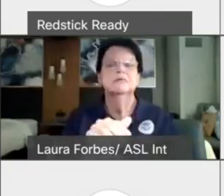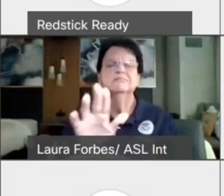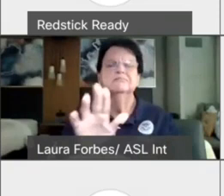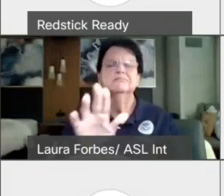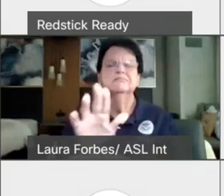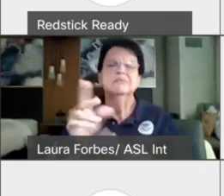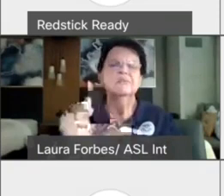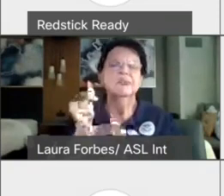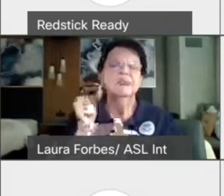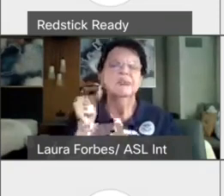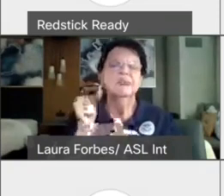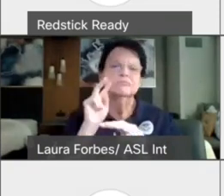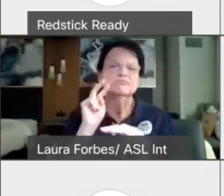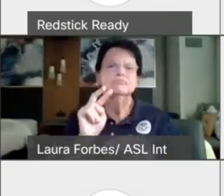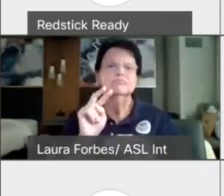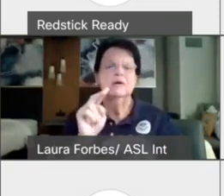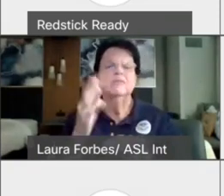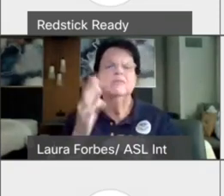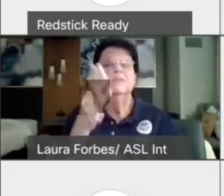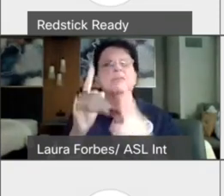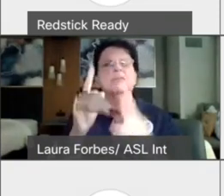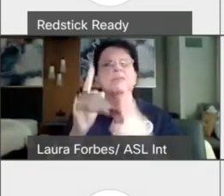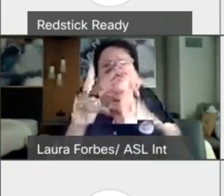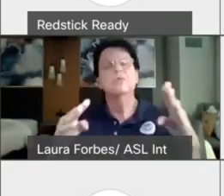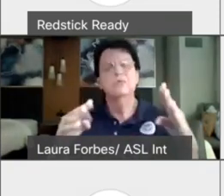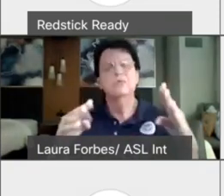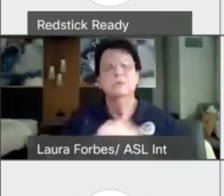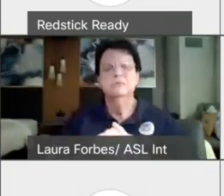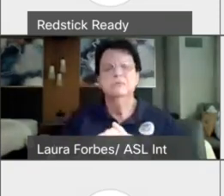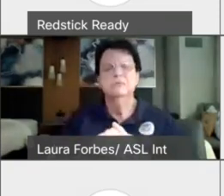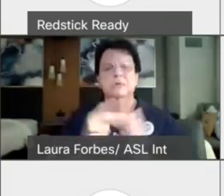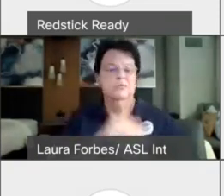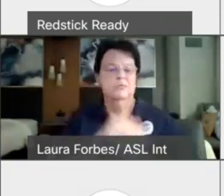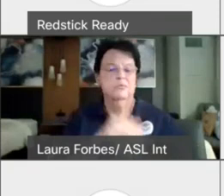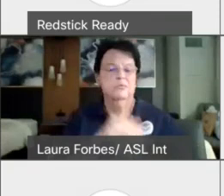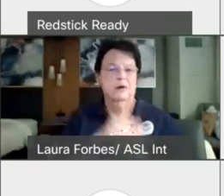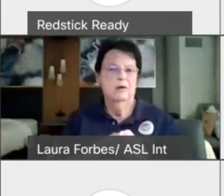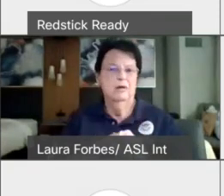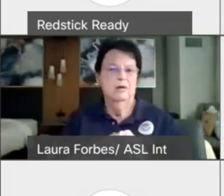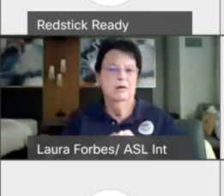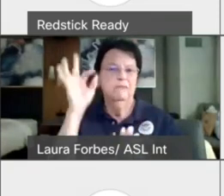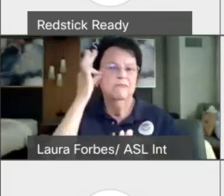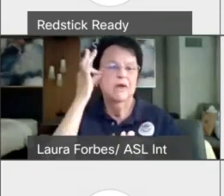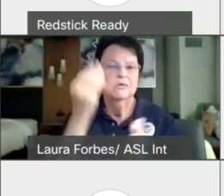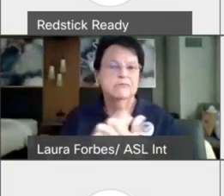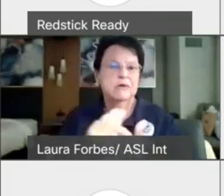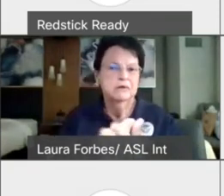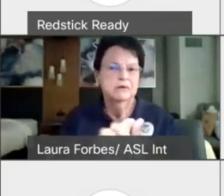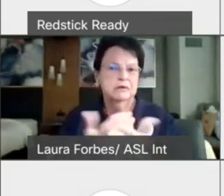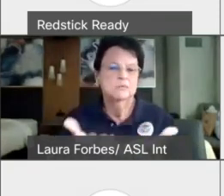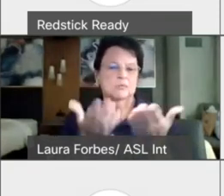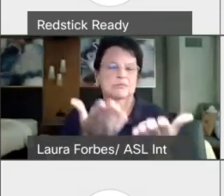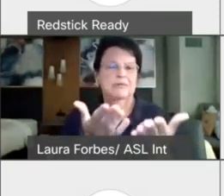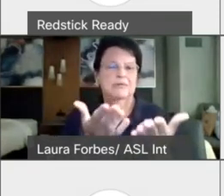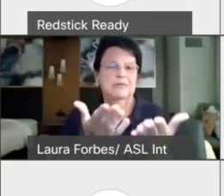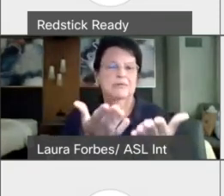overview of the Blue Roof program. So this is a program that is federally funded to provide temporary